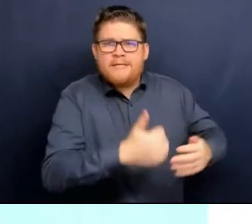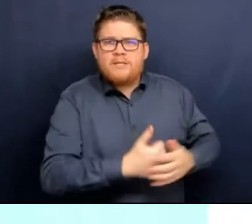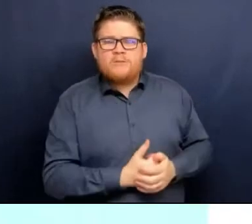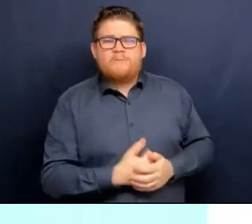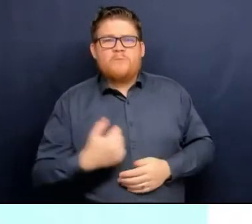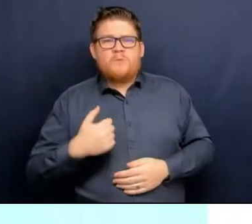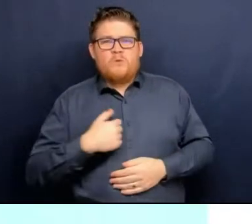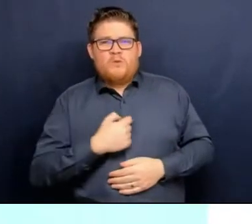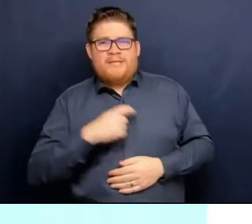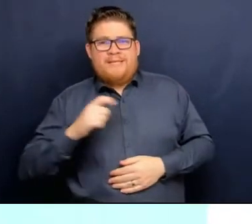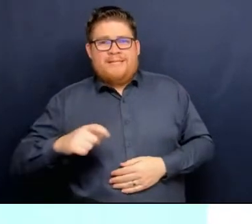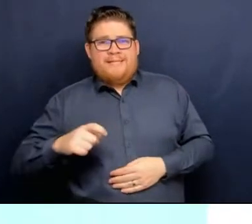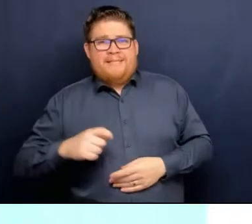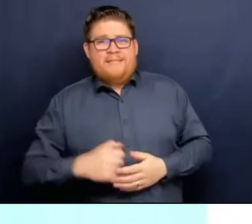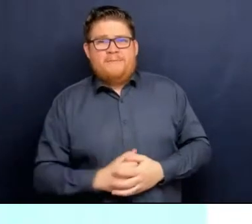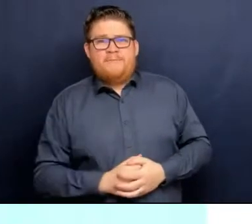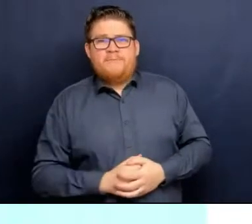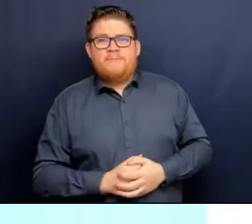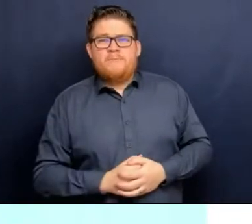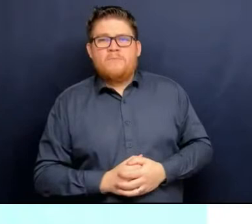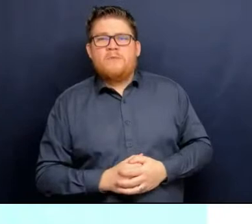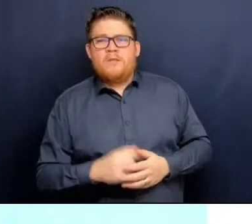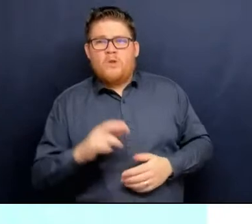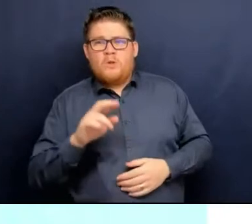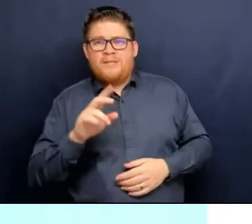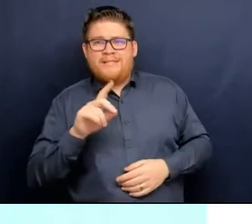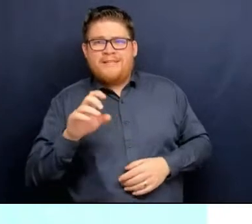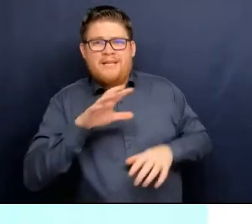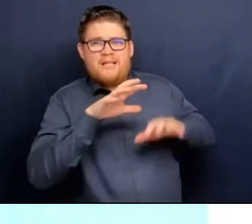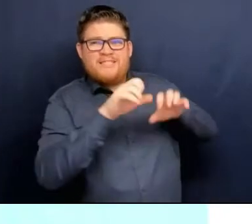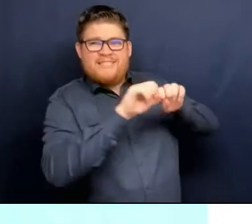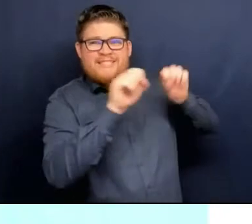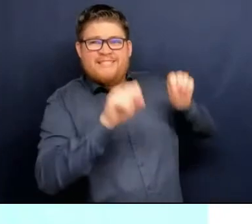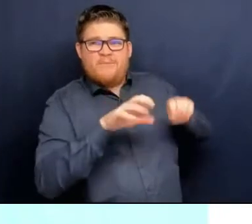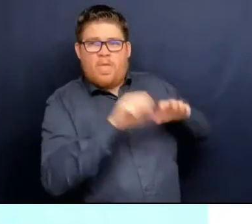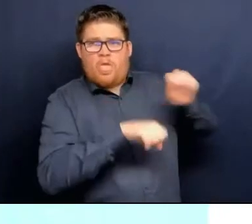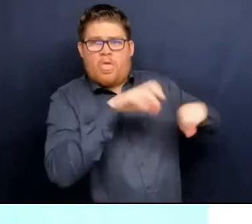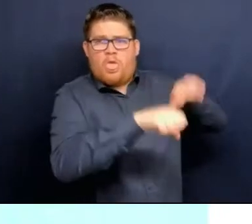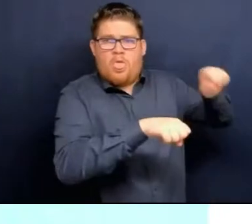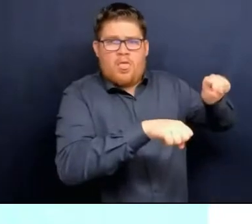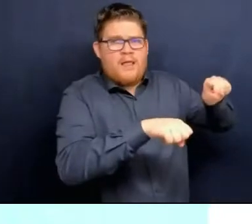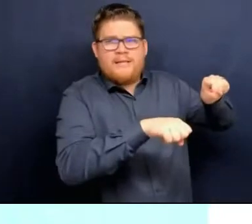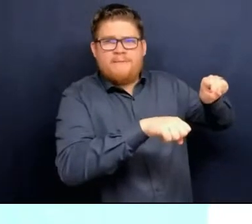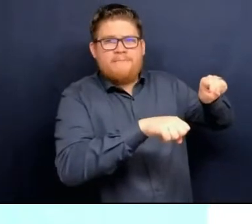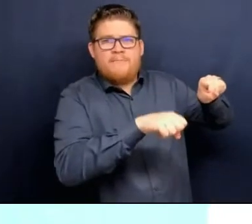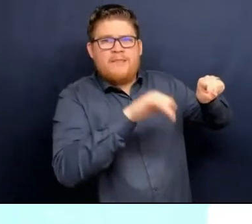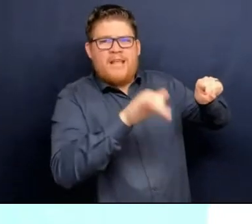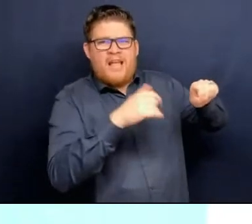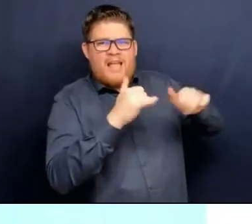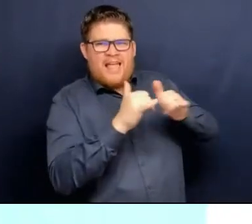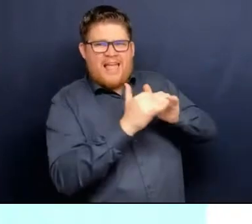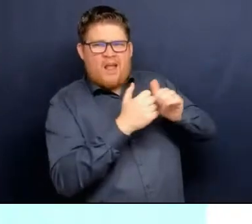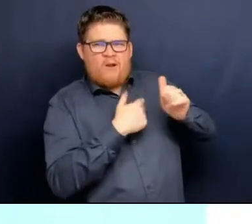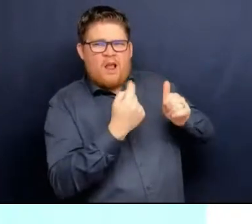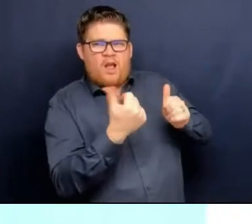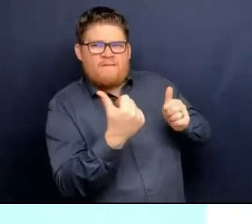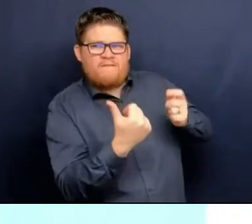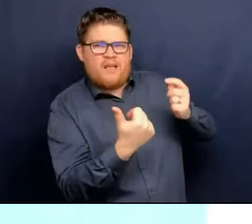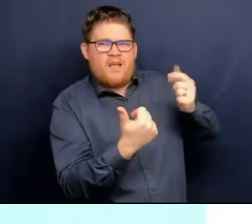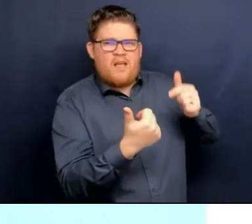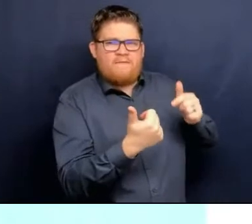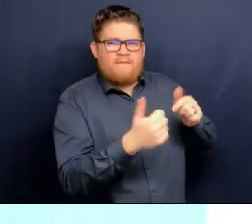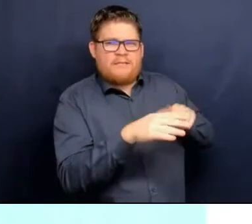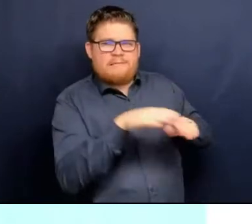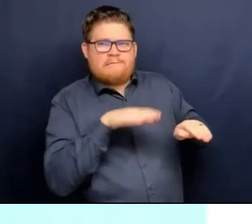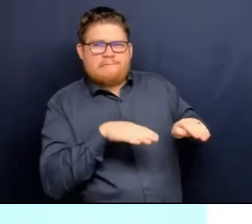process and overcome some barriers that currently exist that doesn't really fully allow full participation from title and rights holders